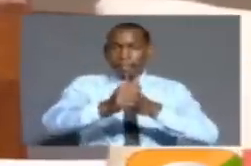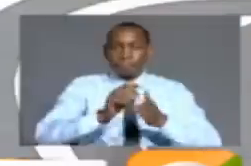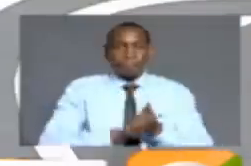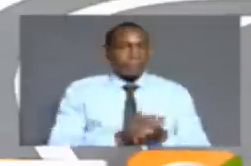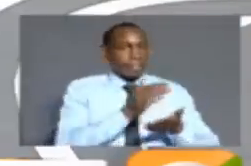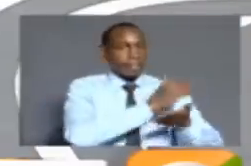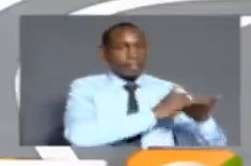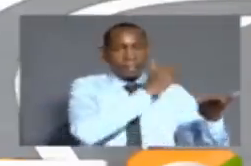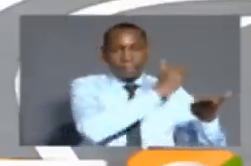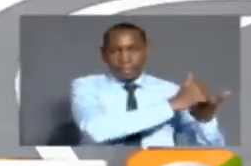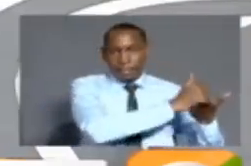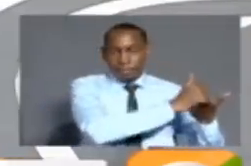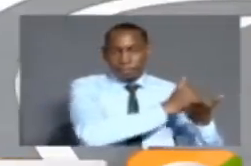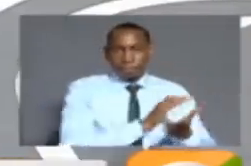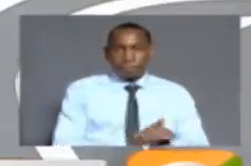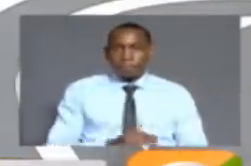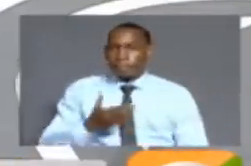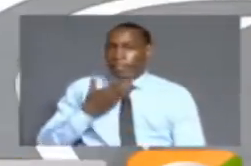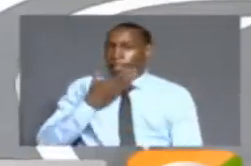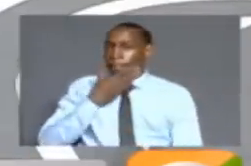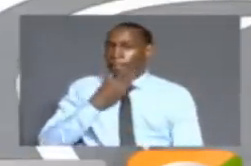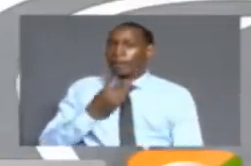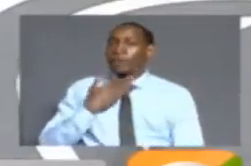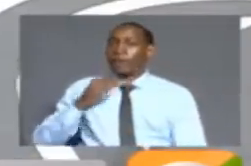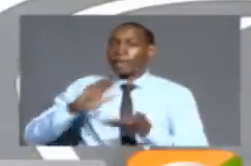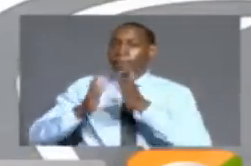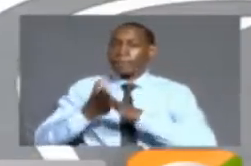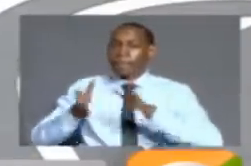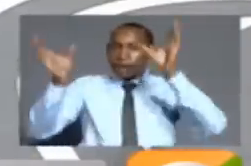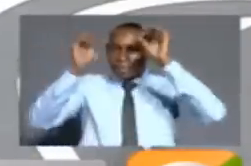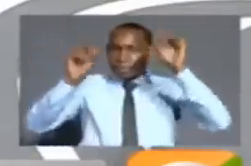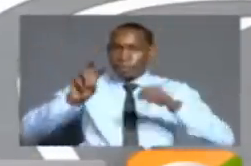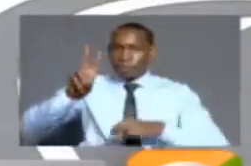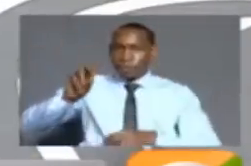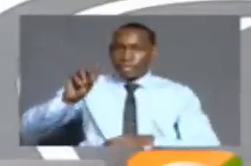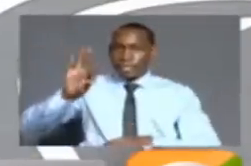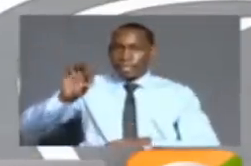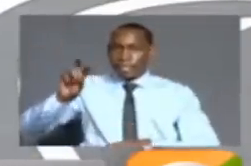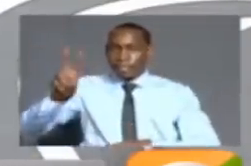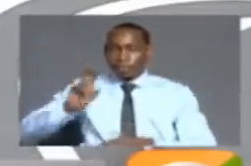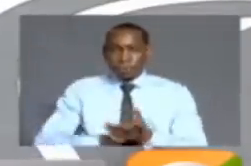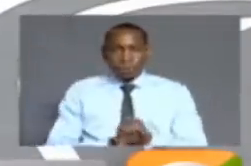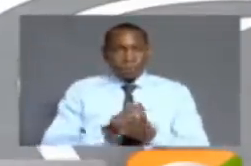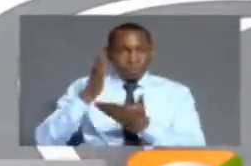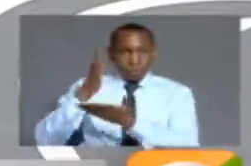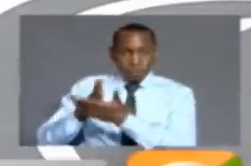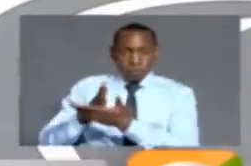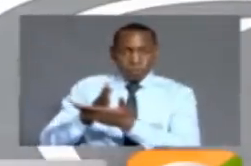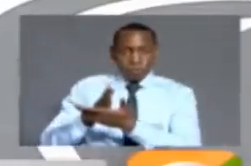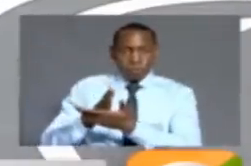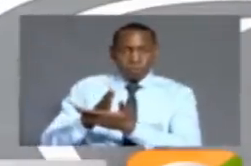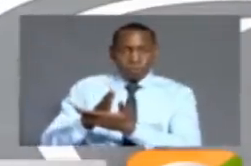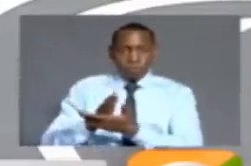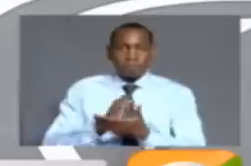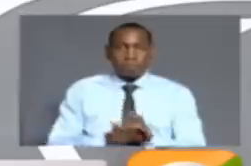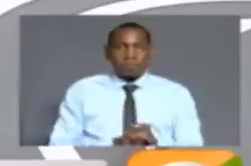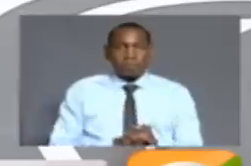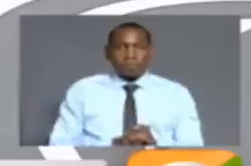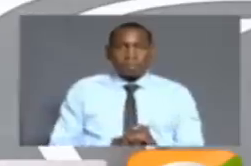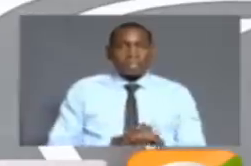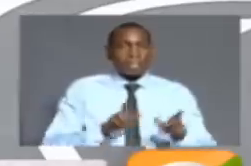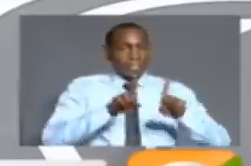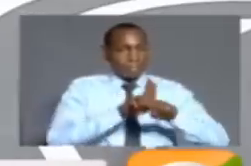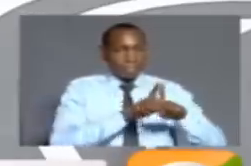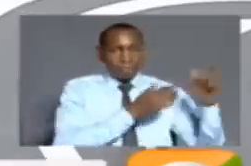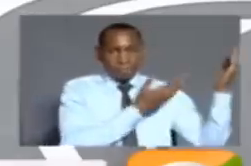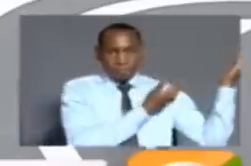Amen. This man wants to be president in 2032. Right? As you've declared as that, not right? I've declared that. And you know, and I hope